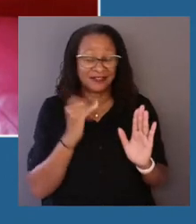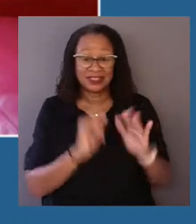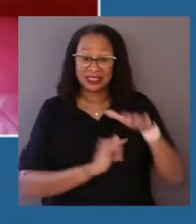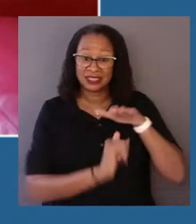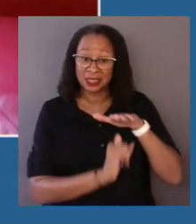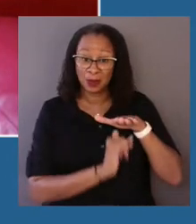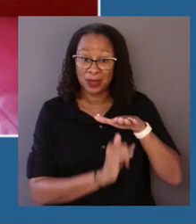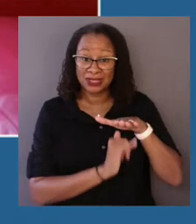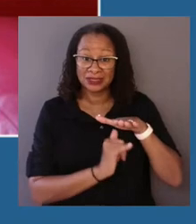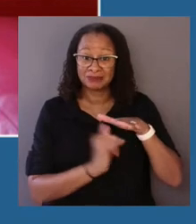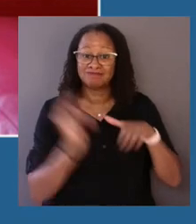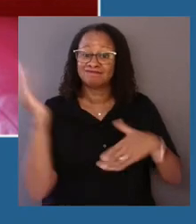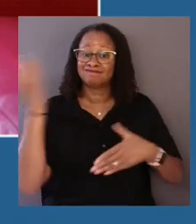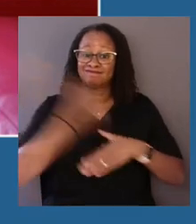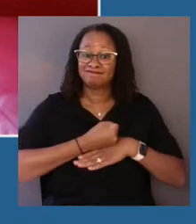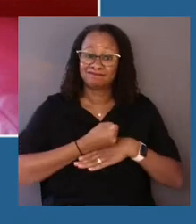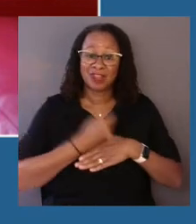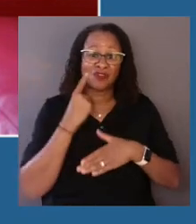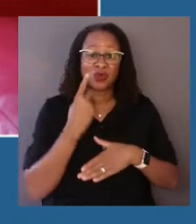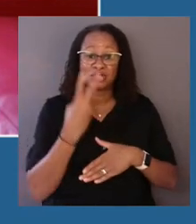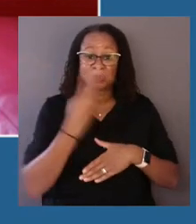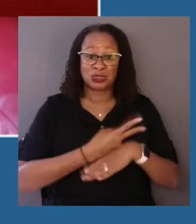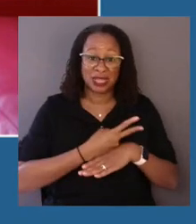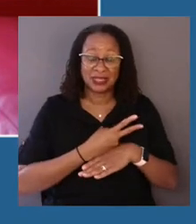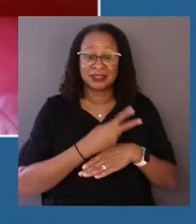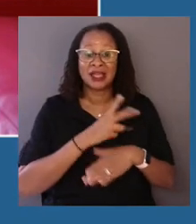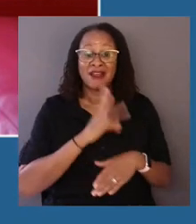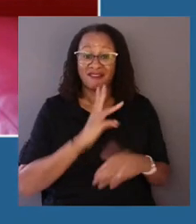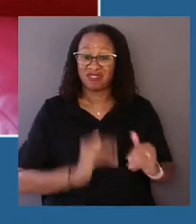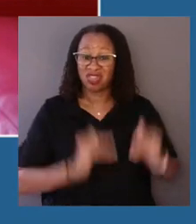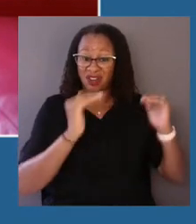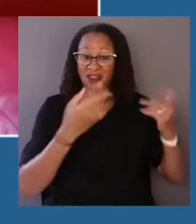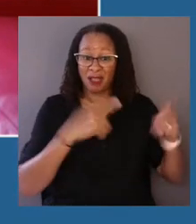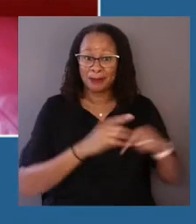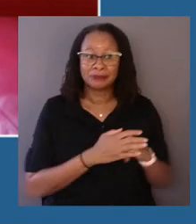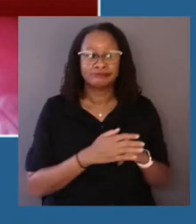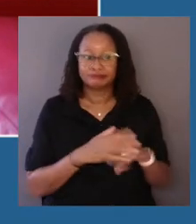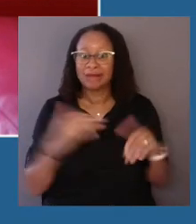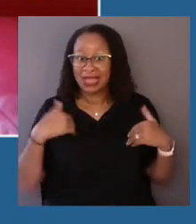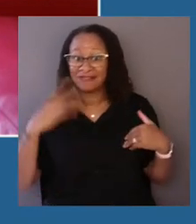for 2 days because of flooding, and that's happened here in New York, what